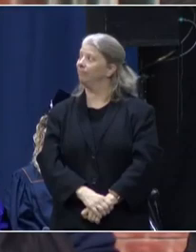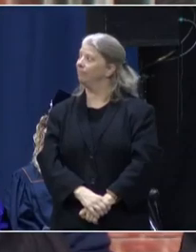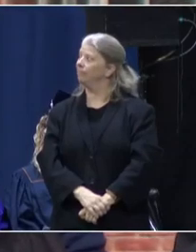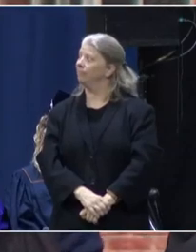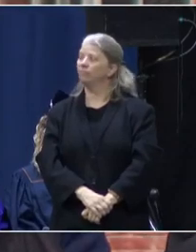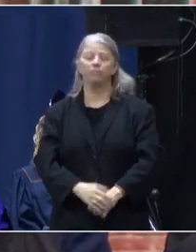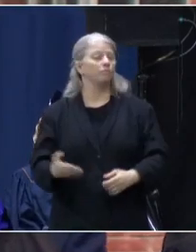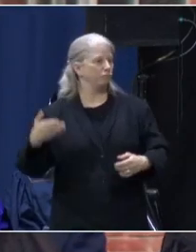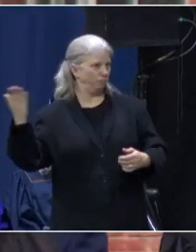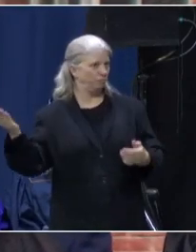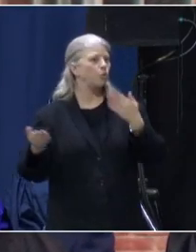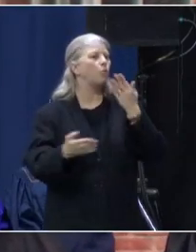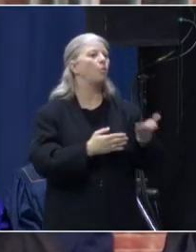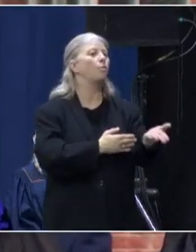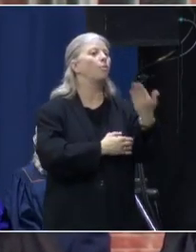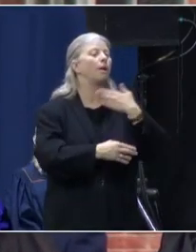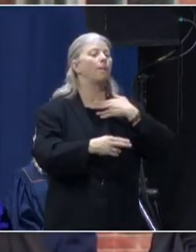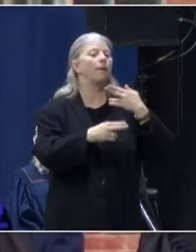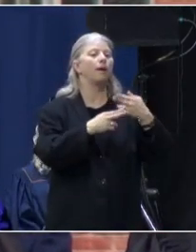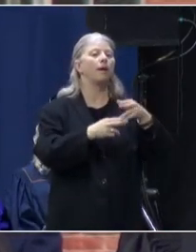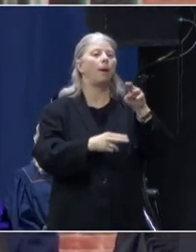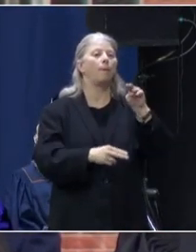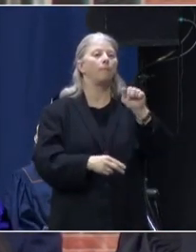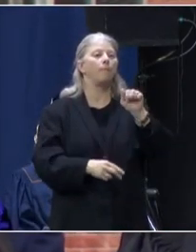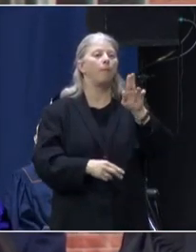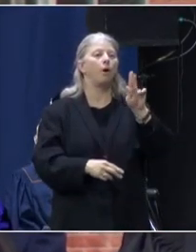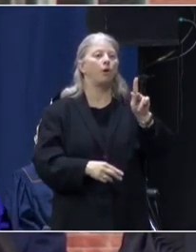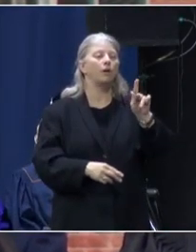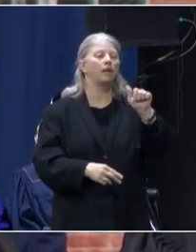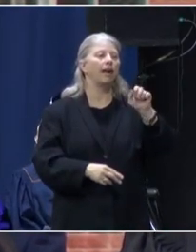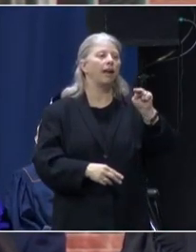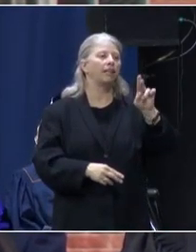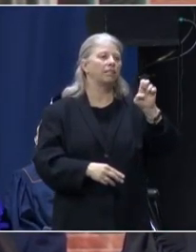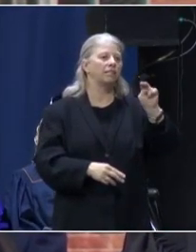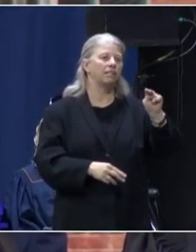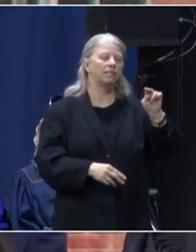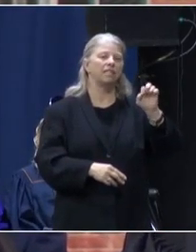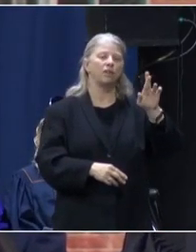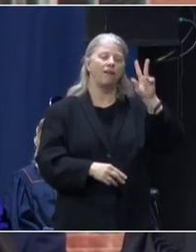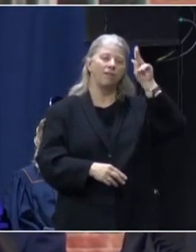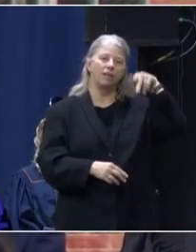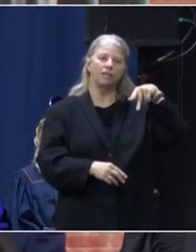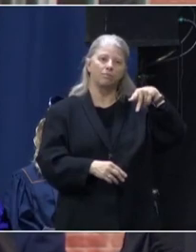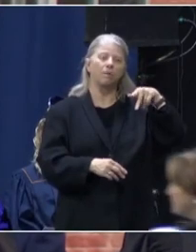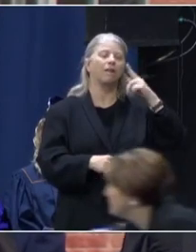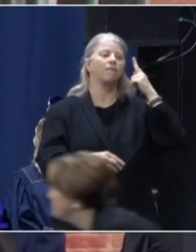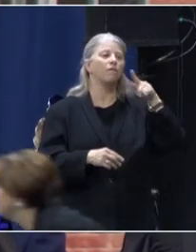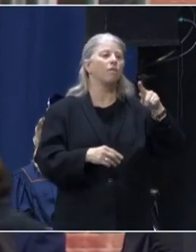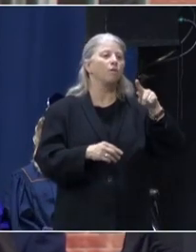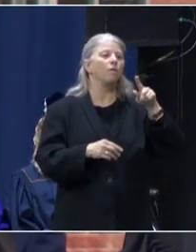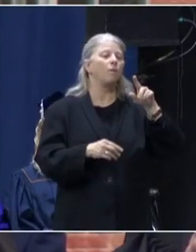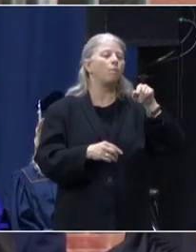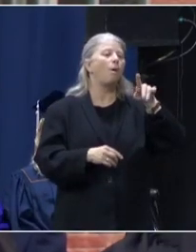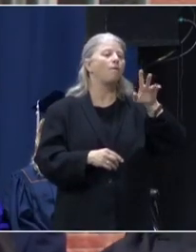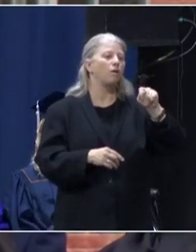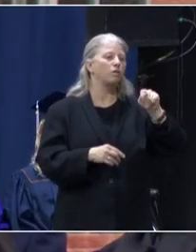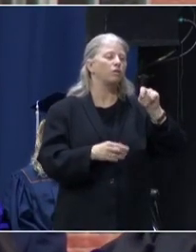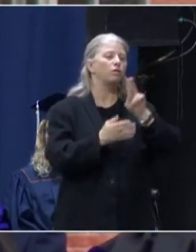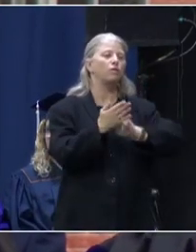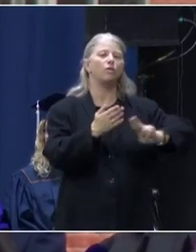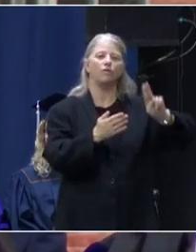Well, good morning. My name is Mark Anderson, and I am Senior Vice President for Academic Affairs and Provost for the University of Northern